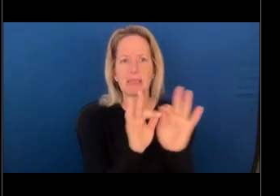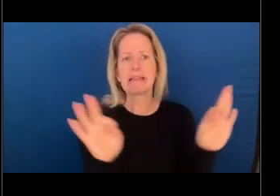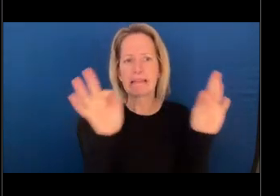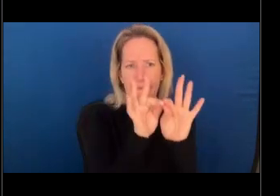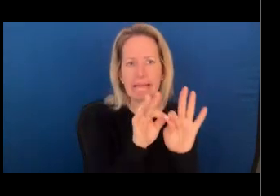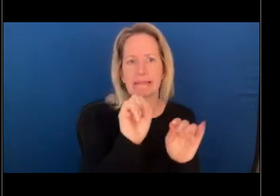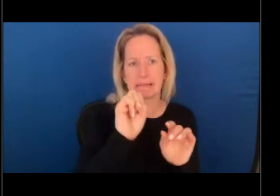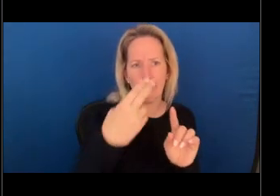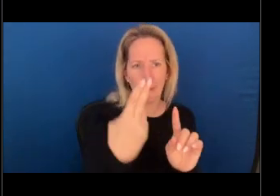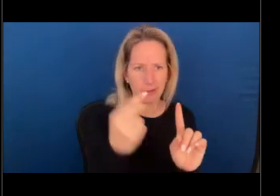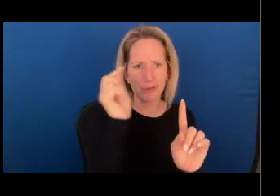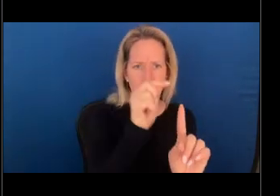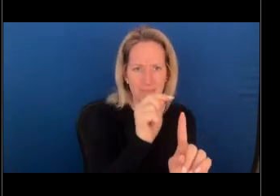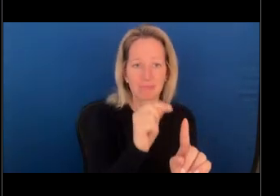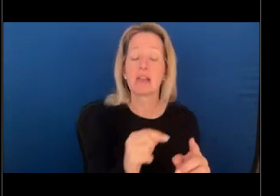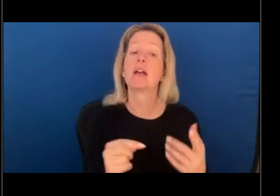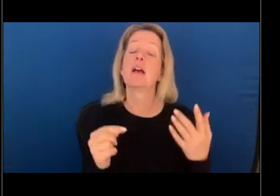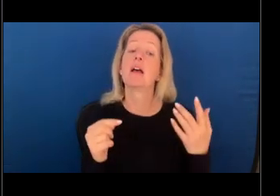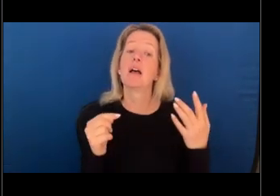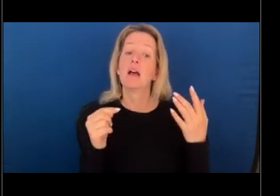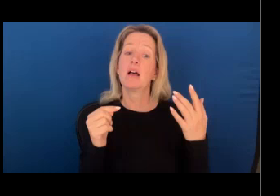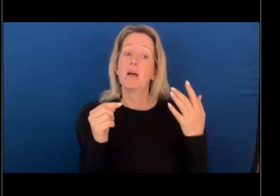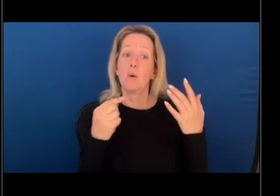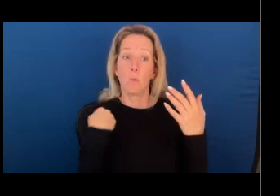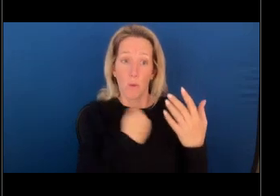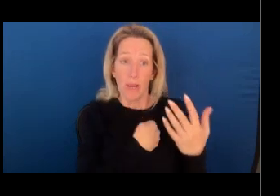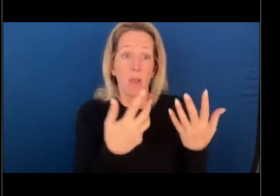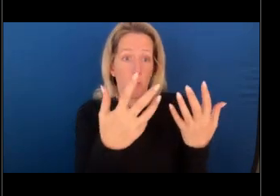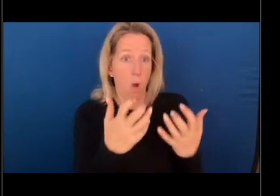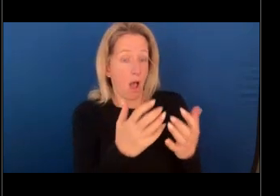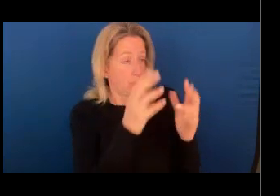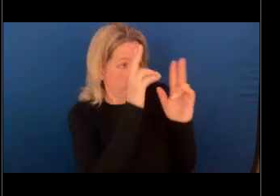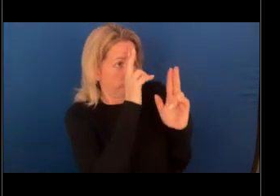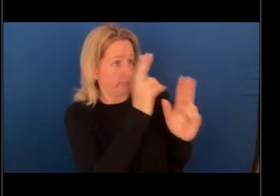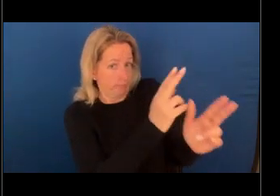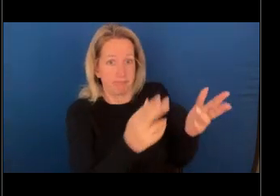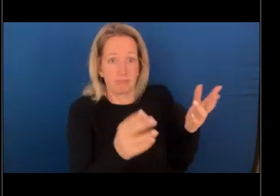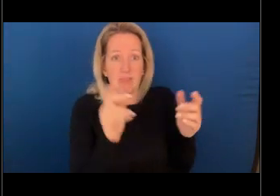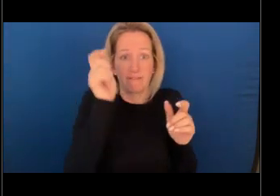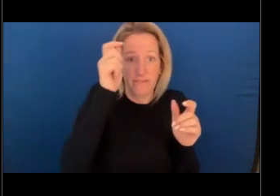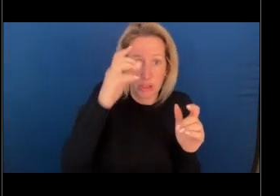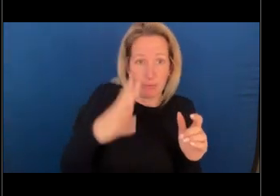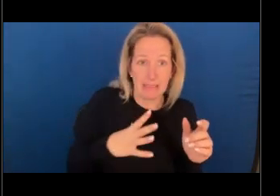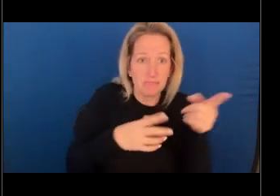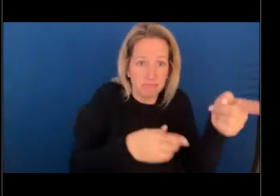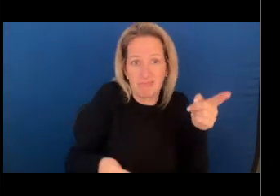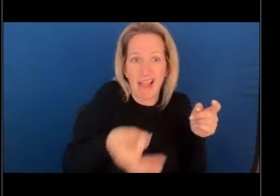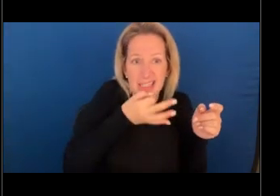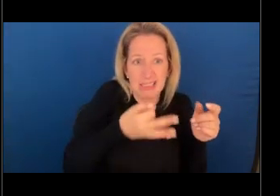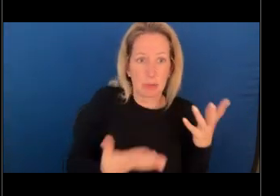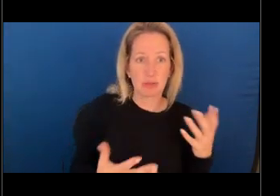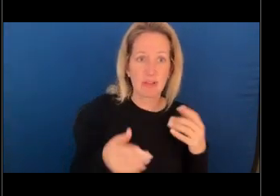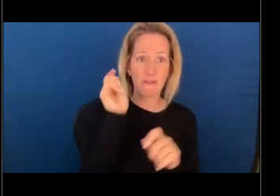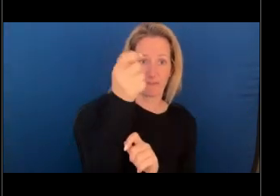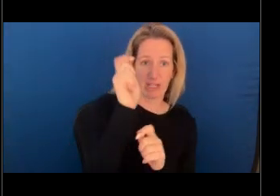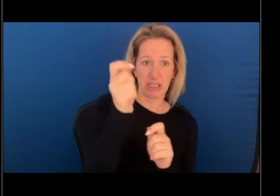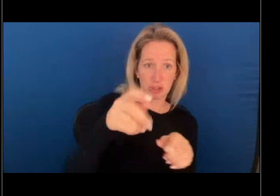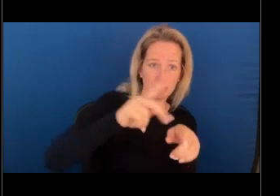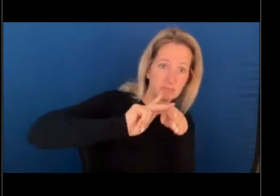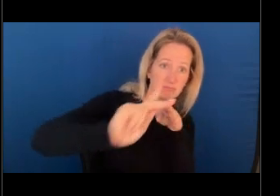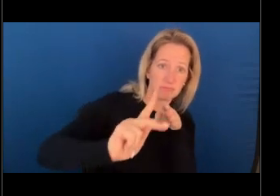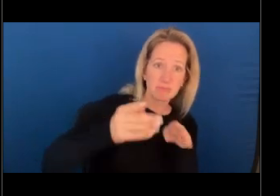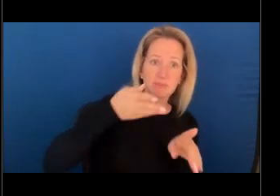objective is to treat fishermen as experts. Let's be perfectly honest. Any commercial fisherman spends way more time at